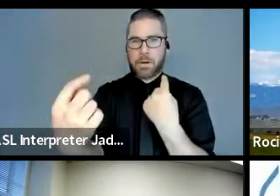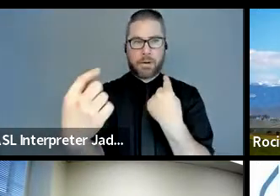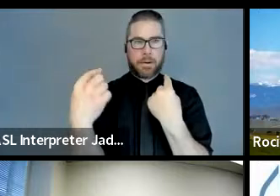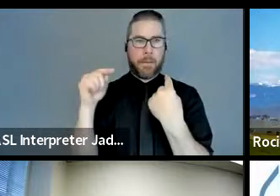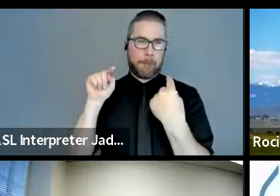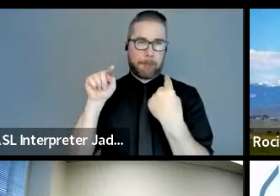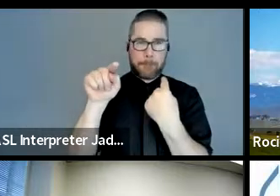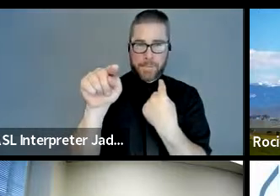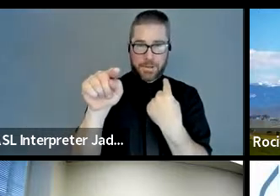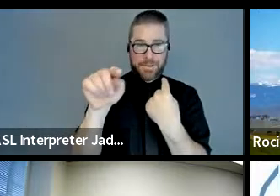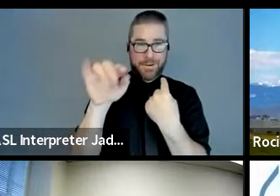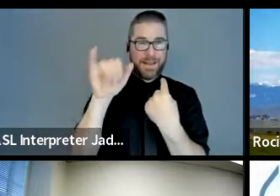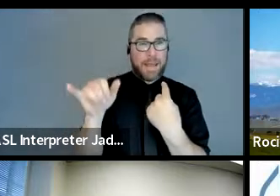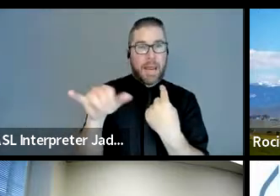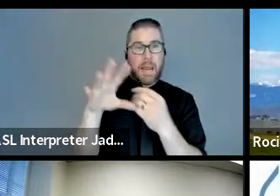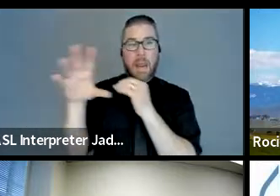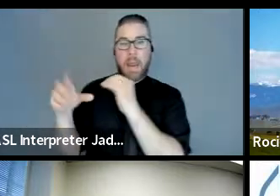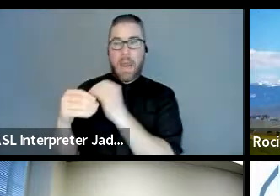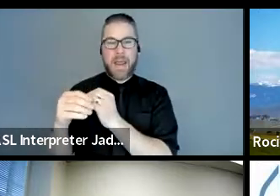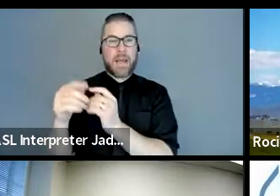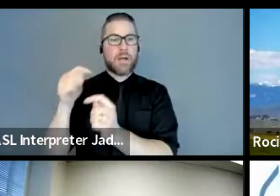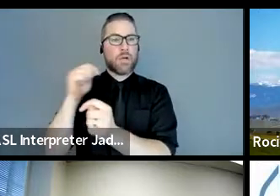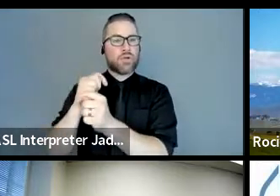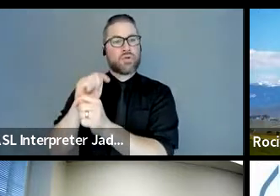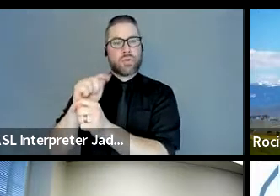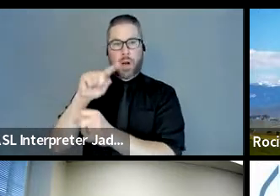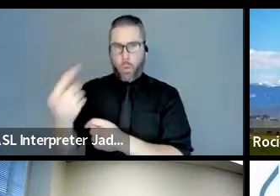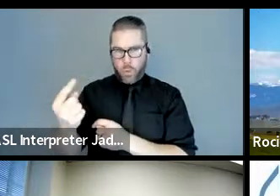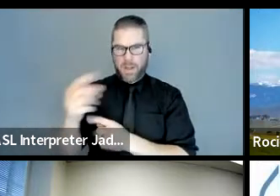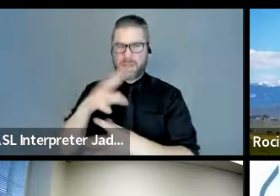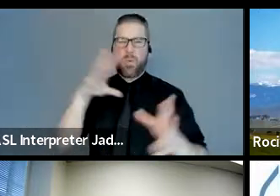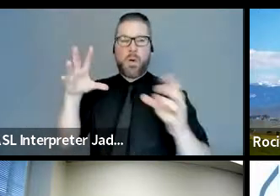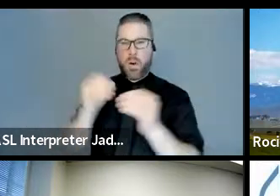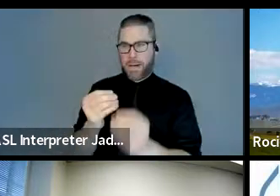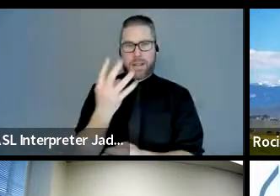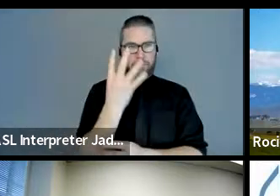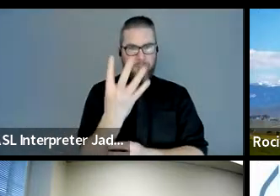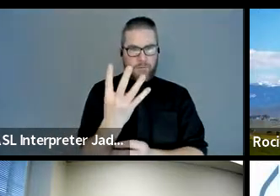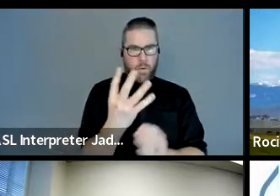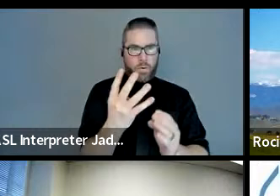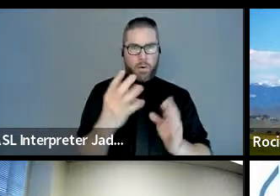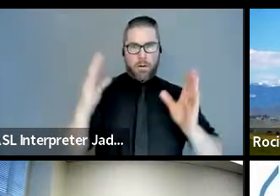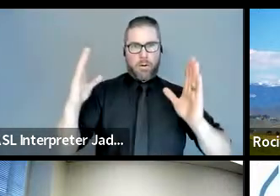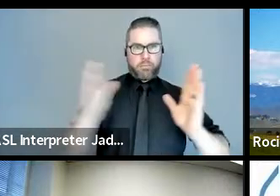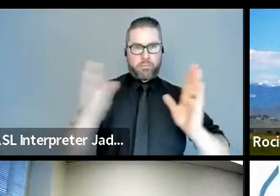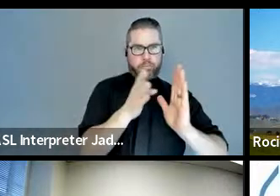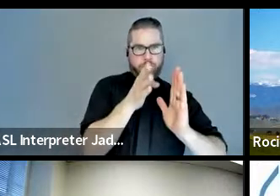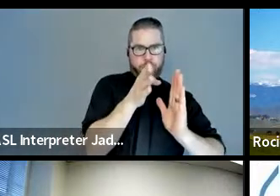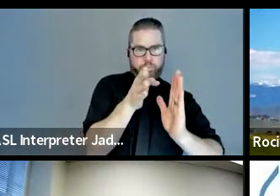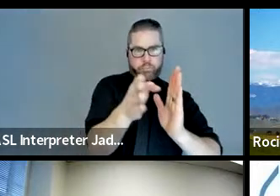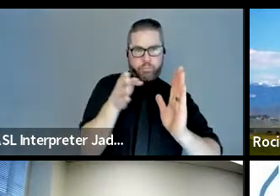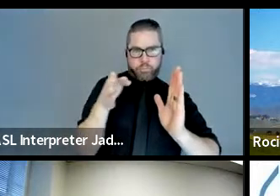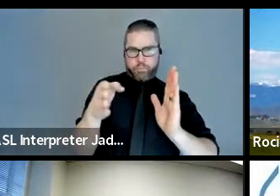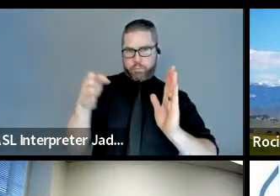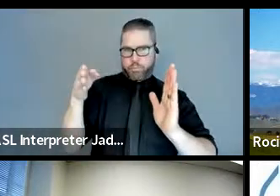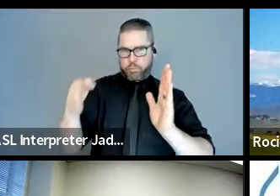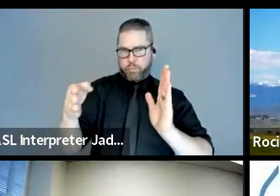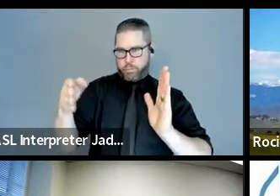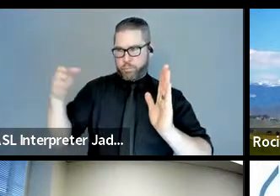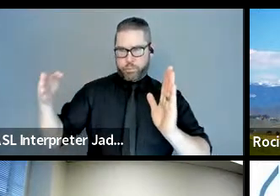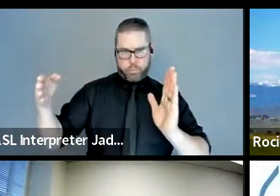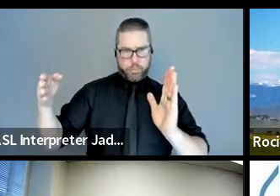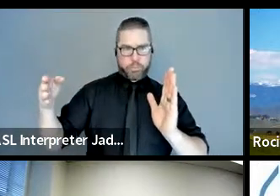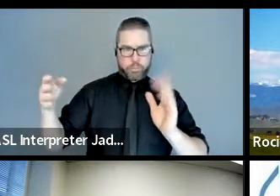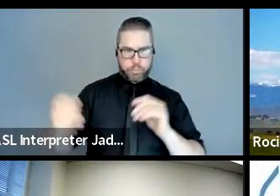Street, just to allow adequate room for trucks to safely wait and